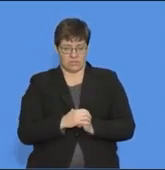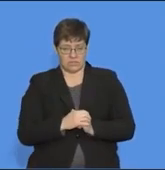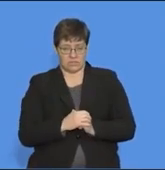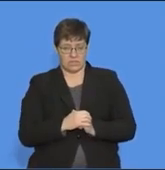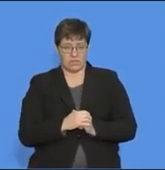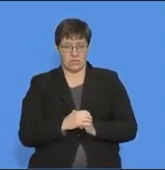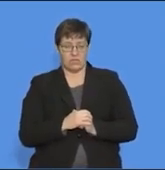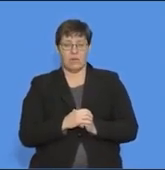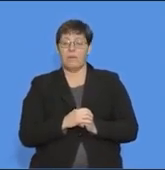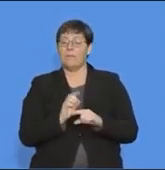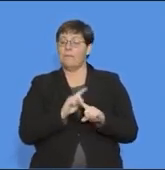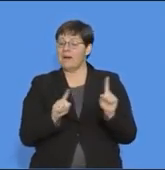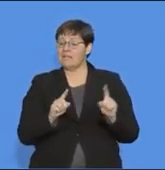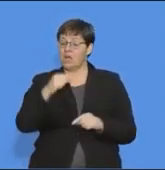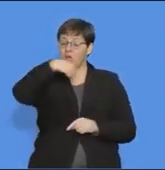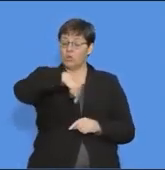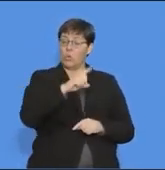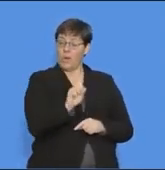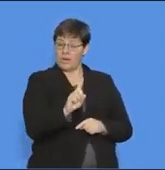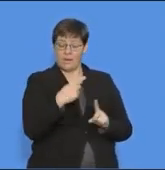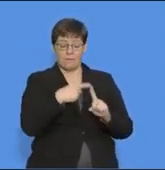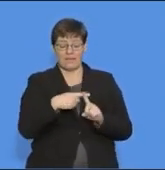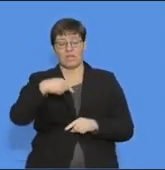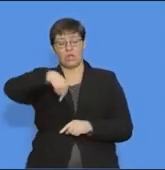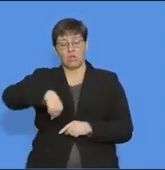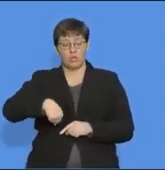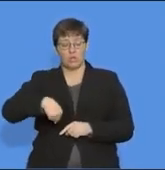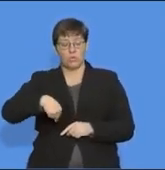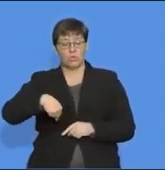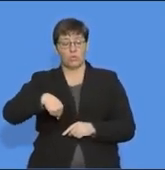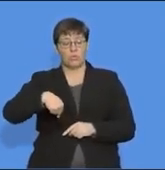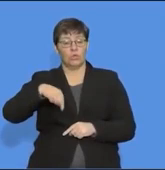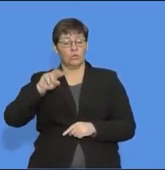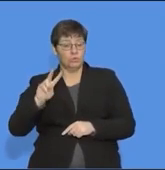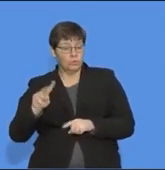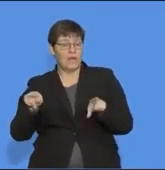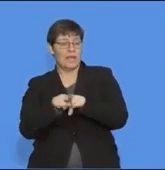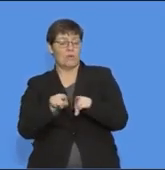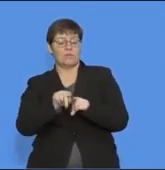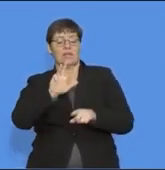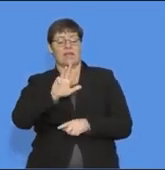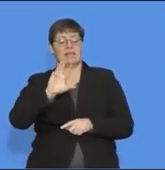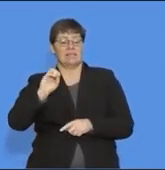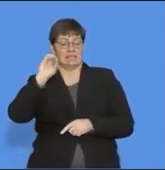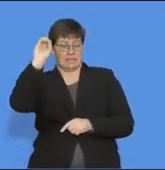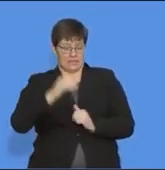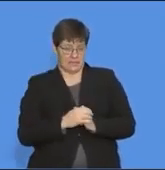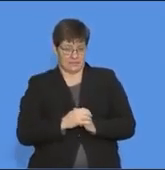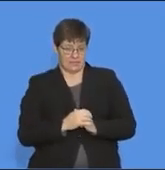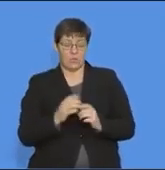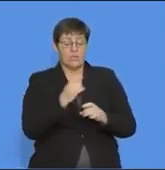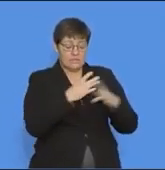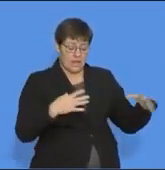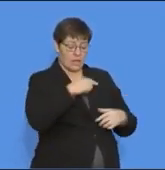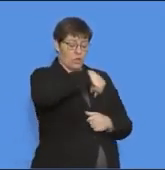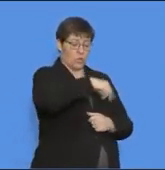degrees. But we know that Q1 plus Q2 is 90 degrees. So that's where we're going to start.